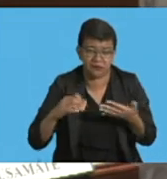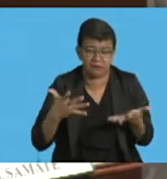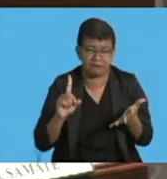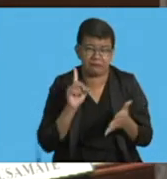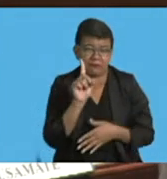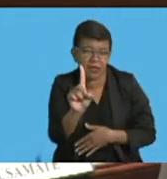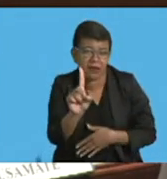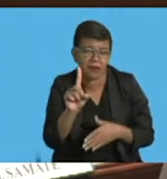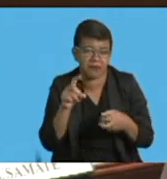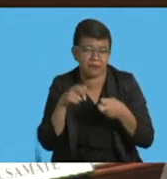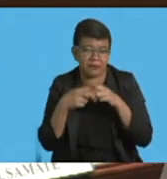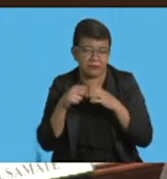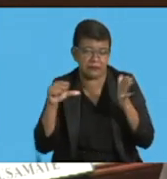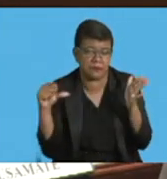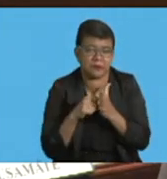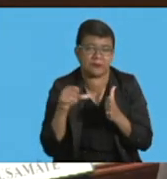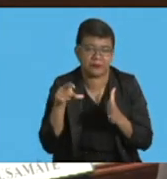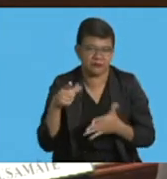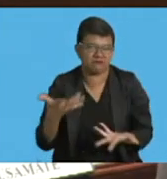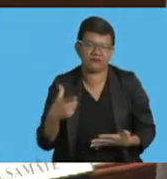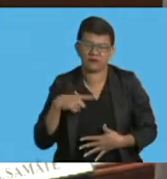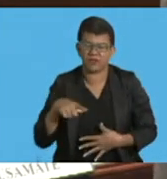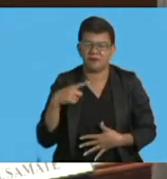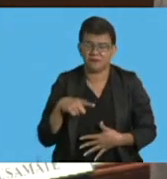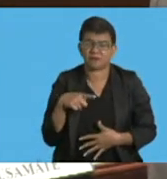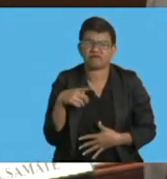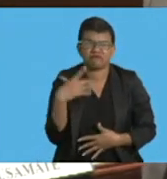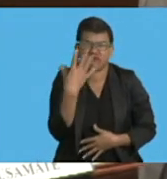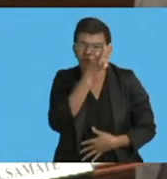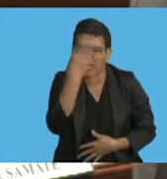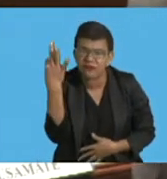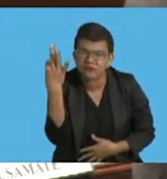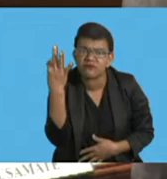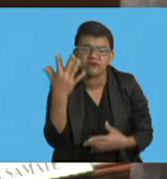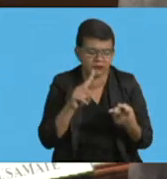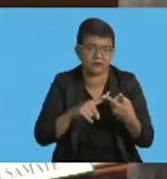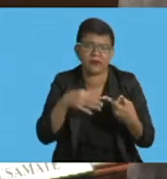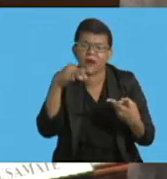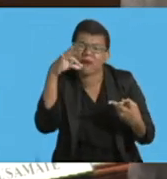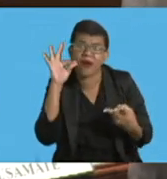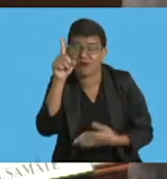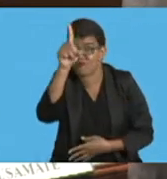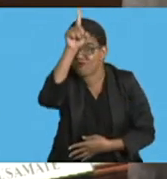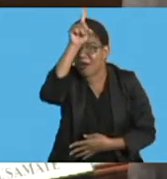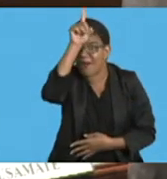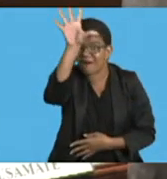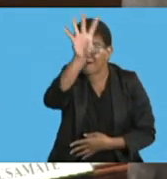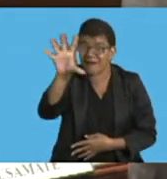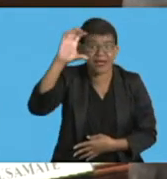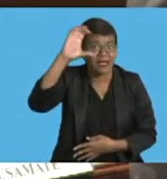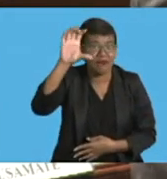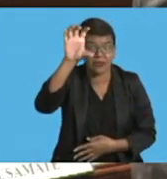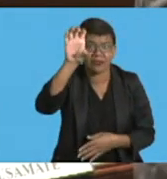cars and French wines. The German economy, Mr. Speaker, sir, contracted by 0.1% in the second quarter of